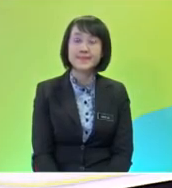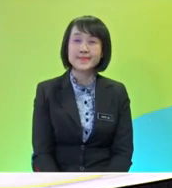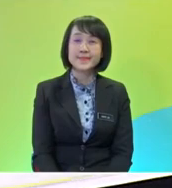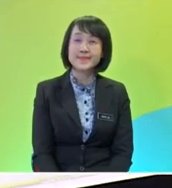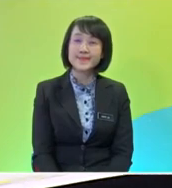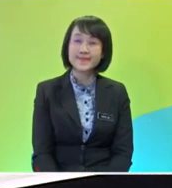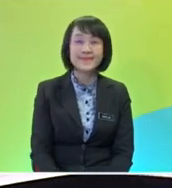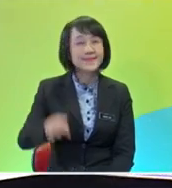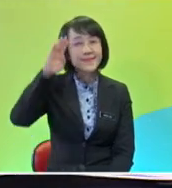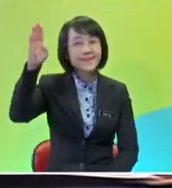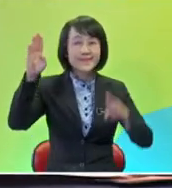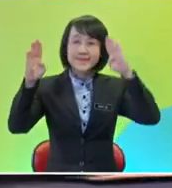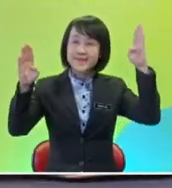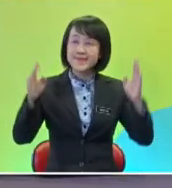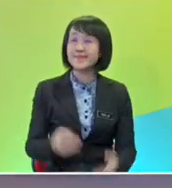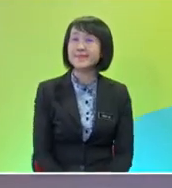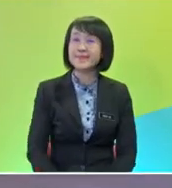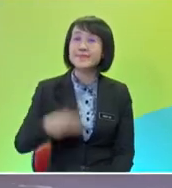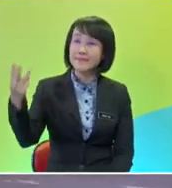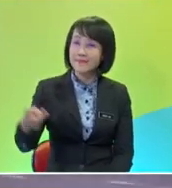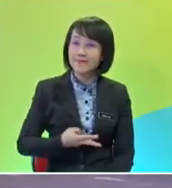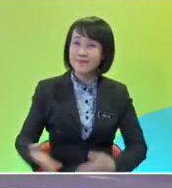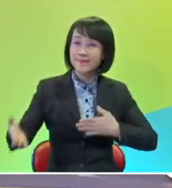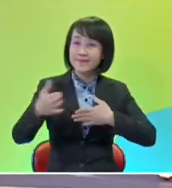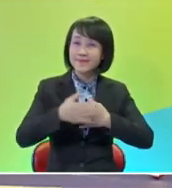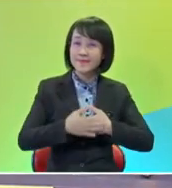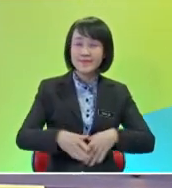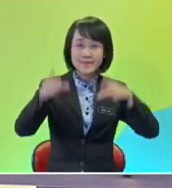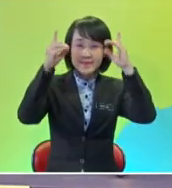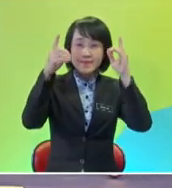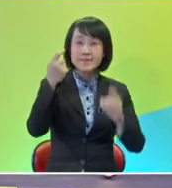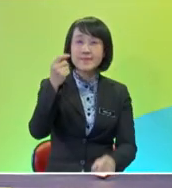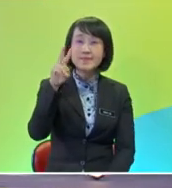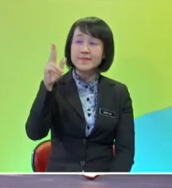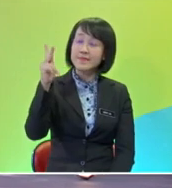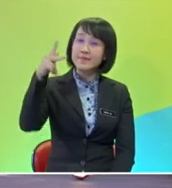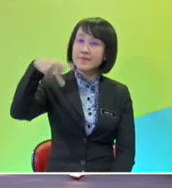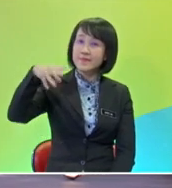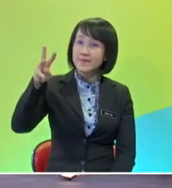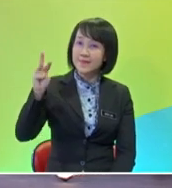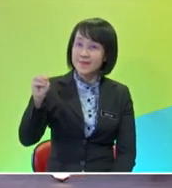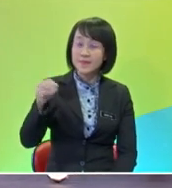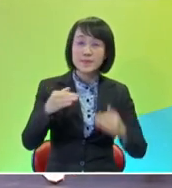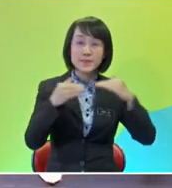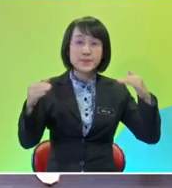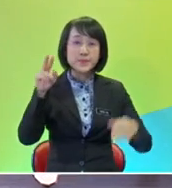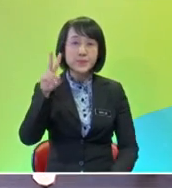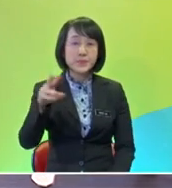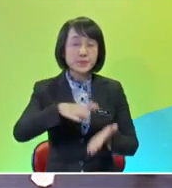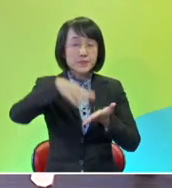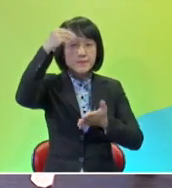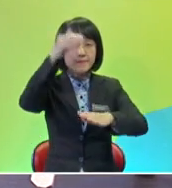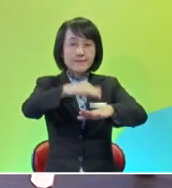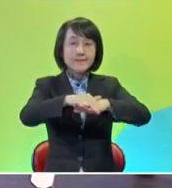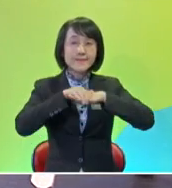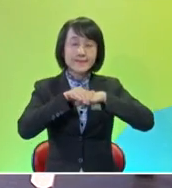Well, hi there, pupils. Now, welcome back to EduwebTV KPM for our slot Tahap Do It Today, and we are learning English. Now, as you